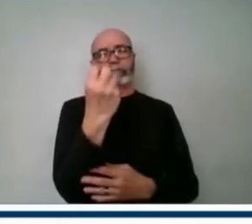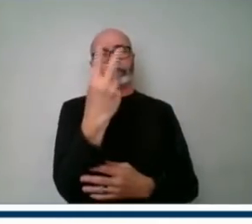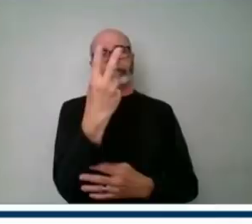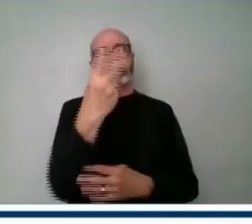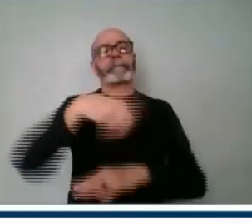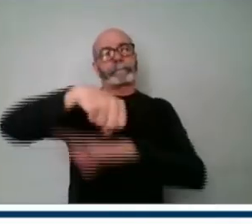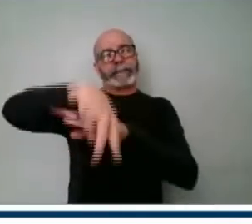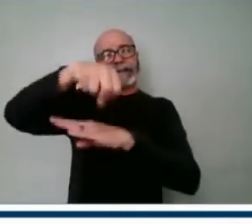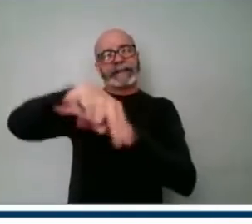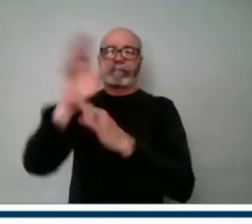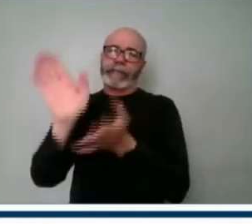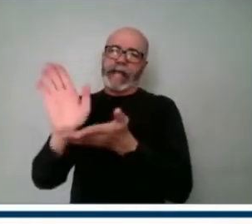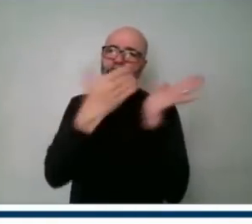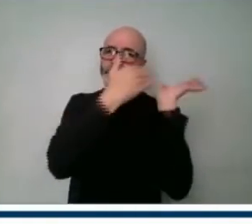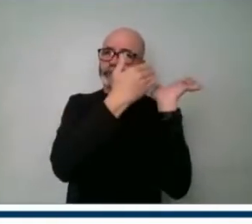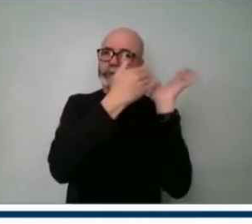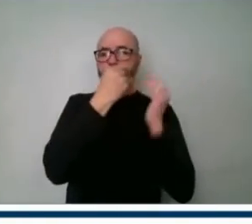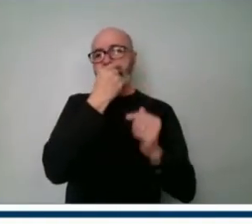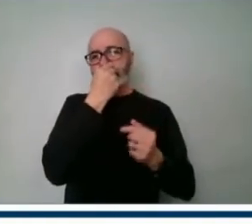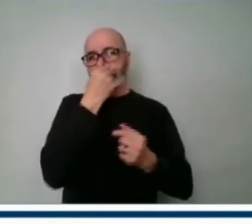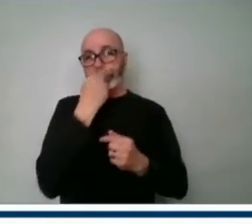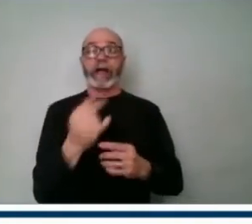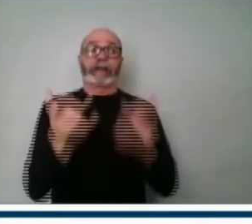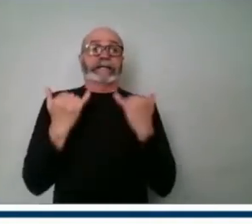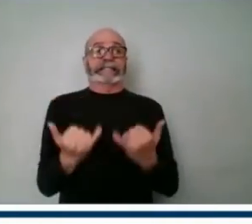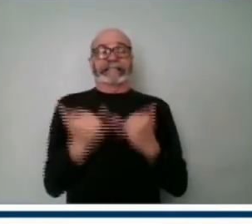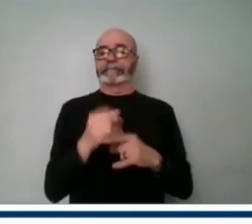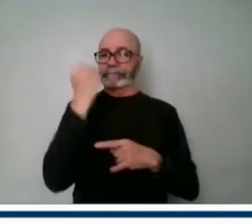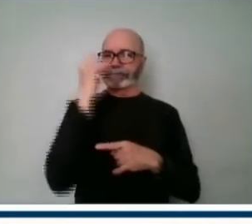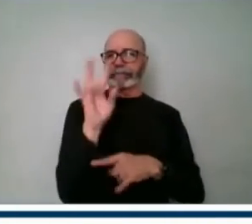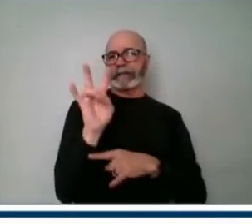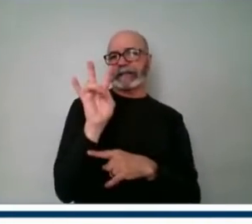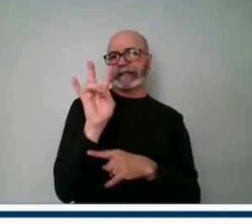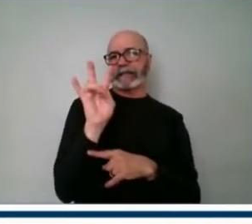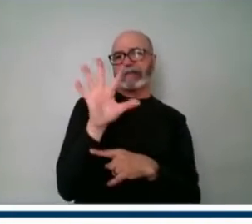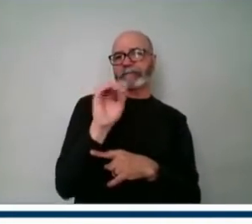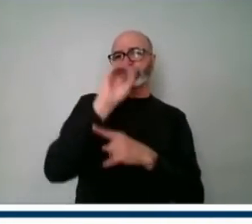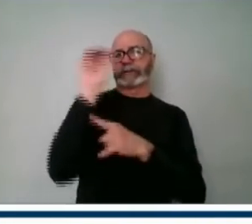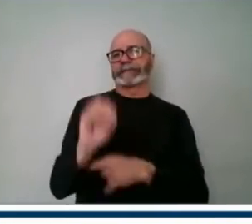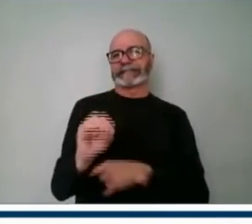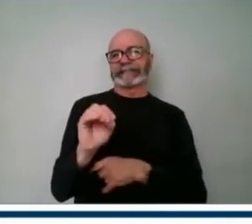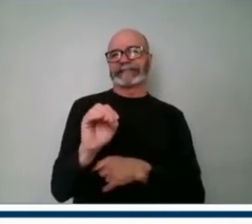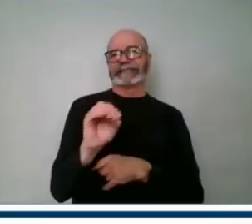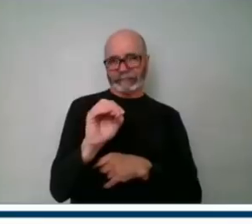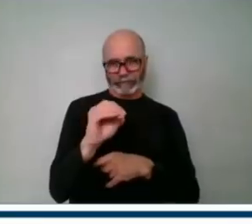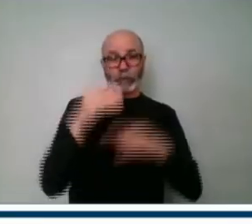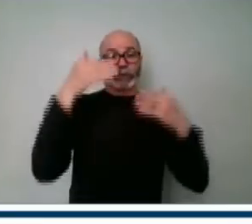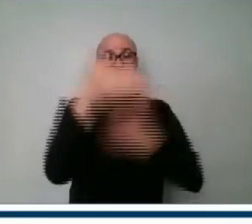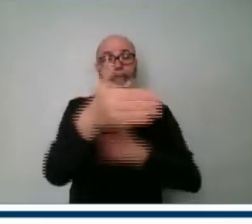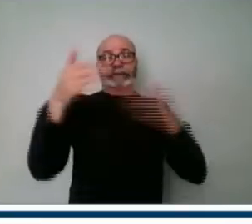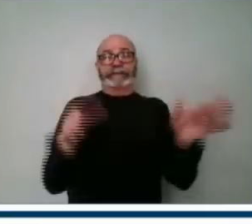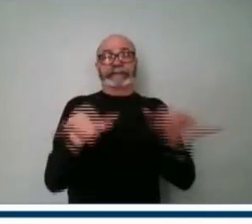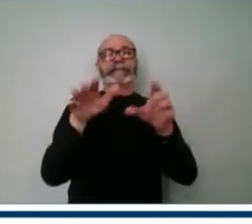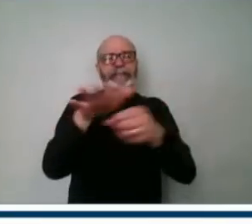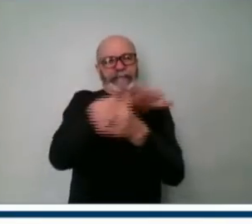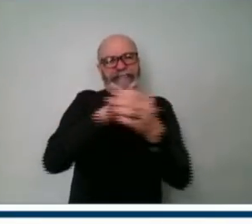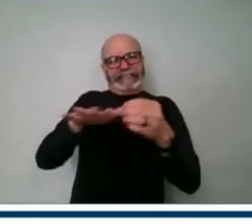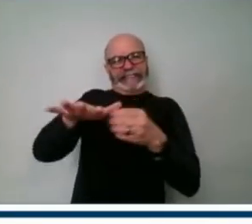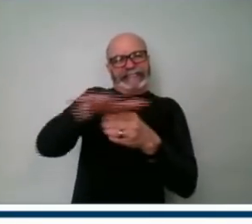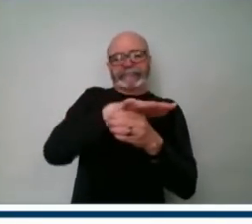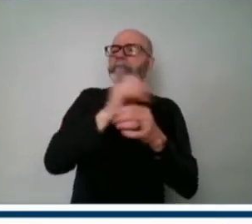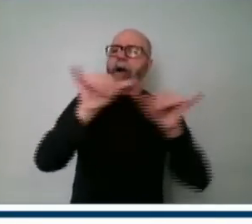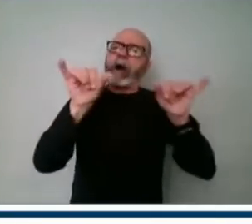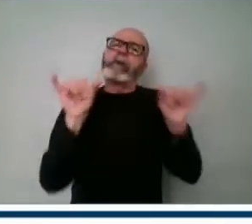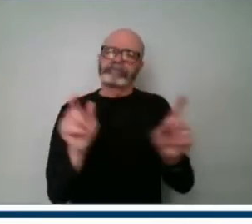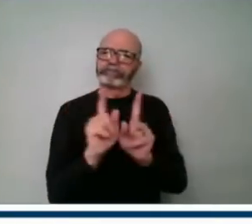continue to operate at 75% capacity, but can return to 2 meters between people for all activities. Up till now, they've